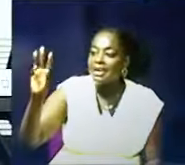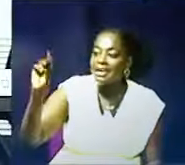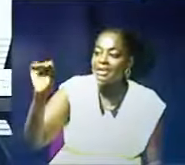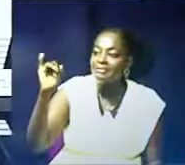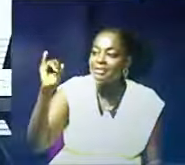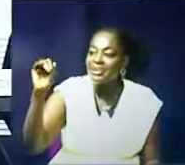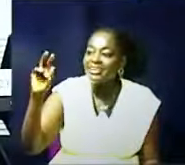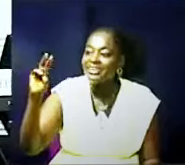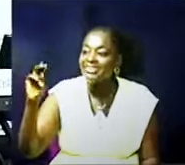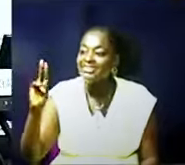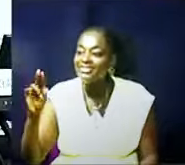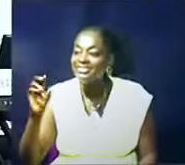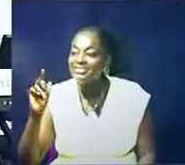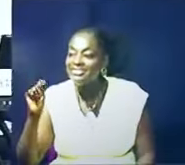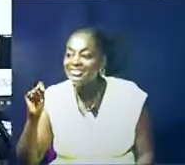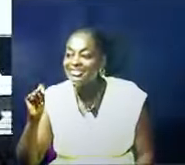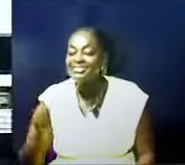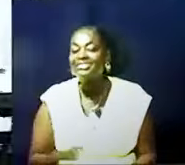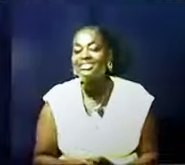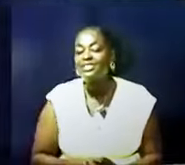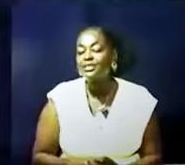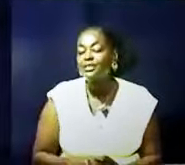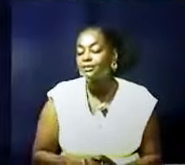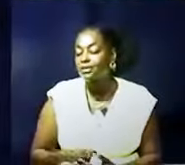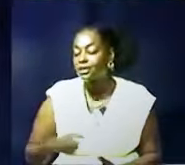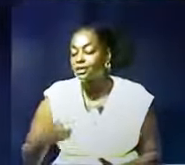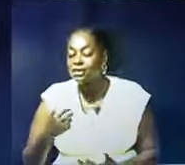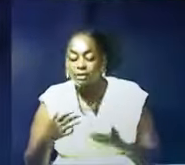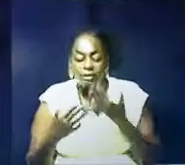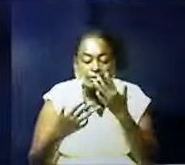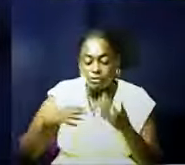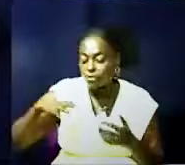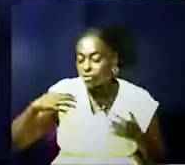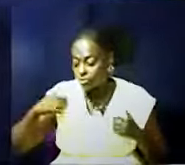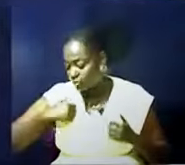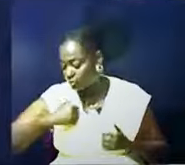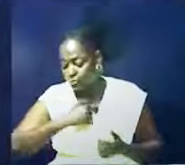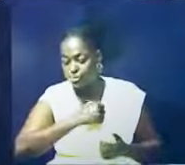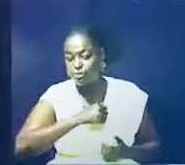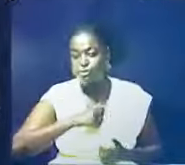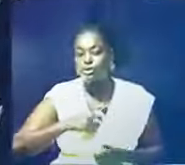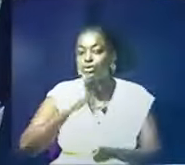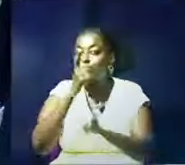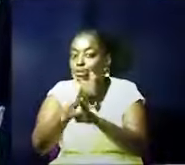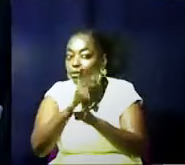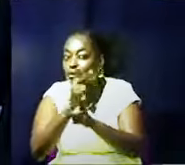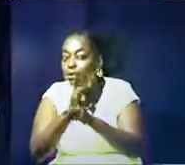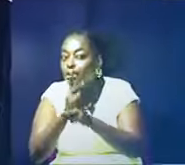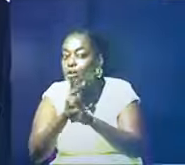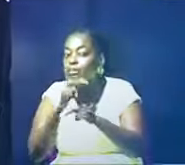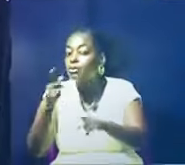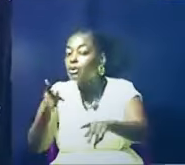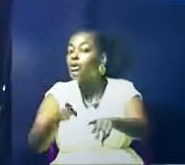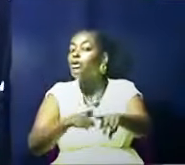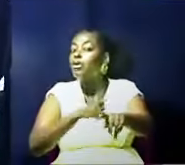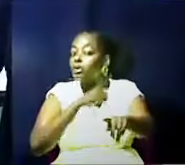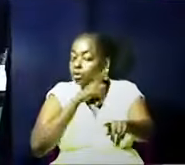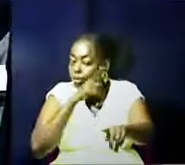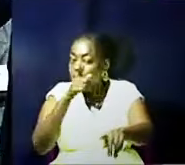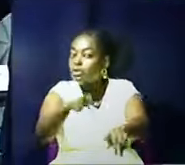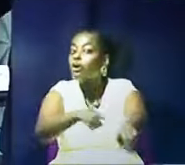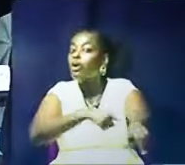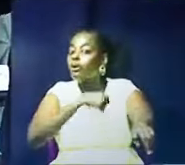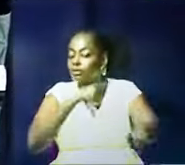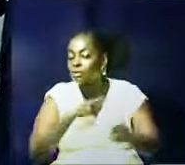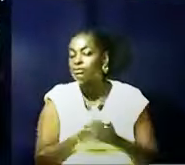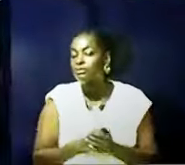dear. So even though we are not marking prayer with the